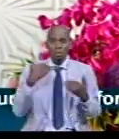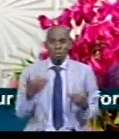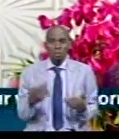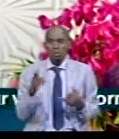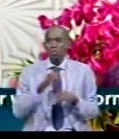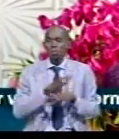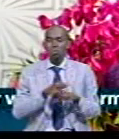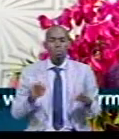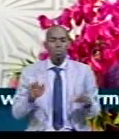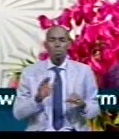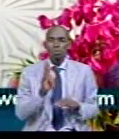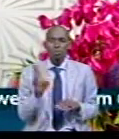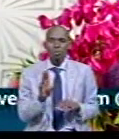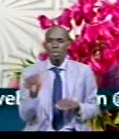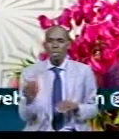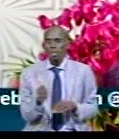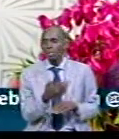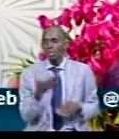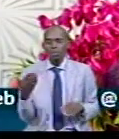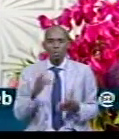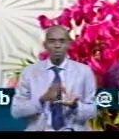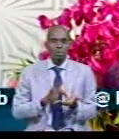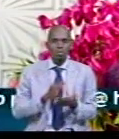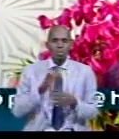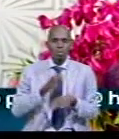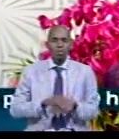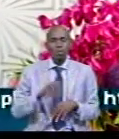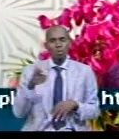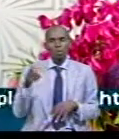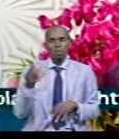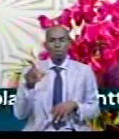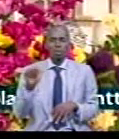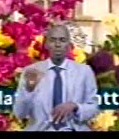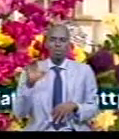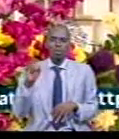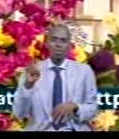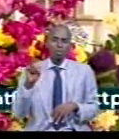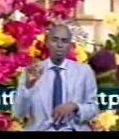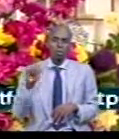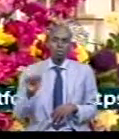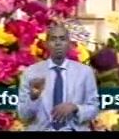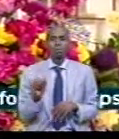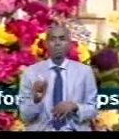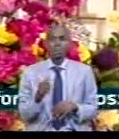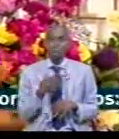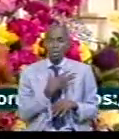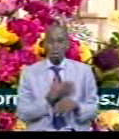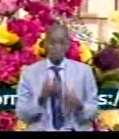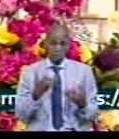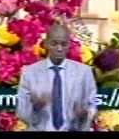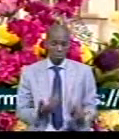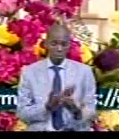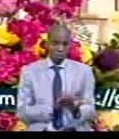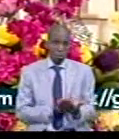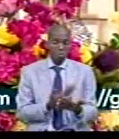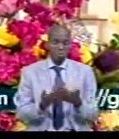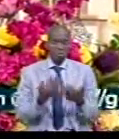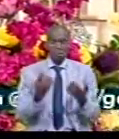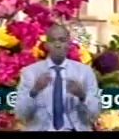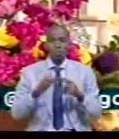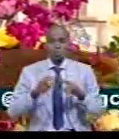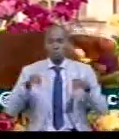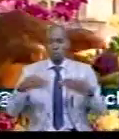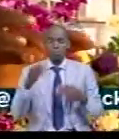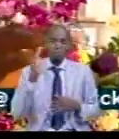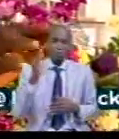any glaucoma medication. And just this morning, before coming to share my testimony with you,